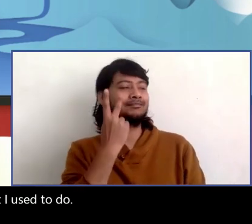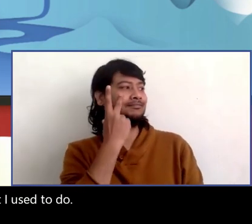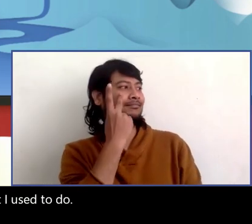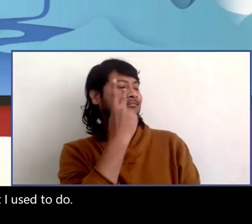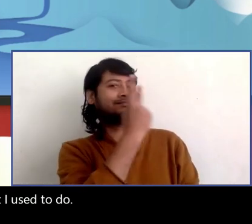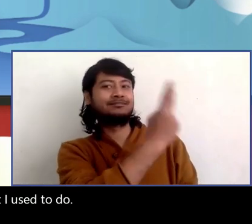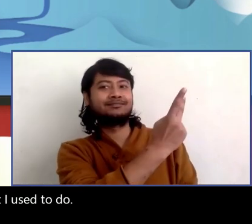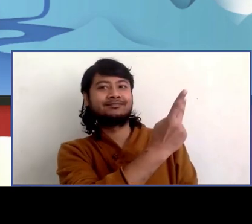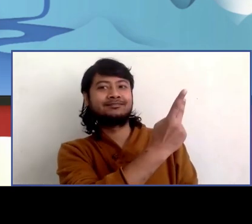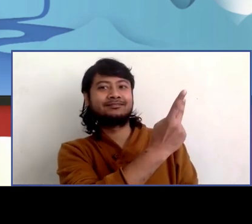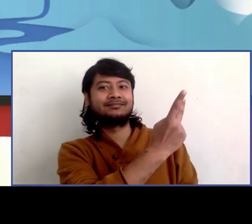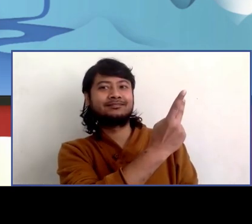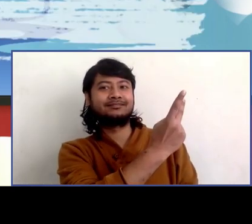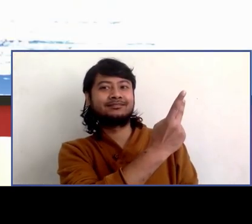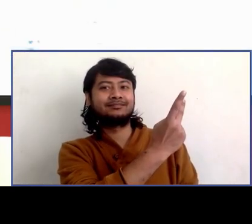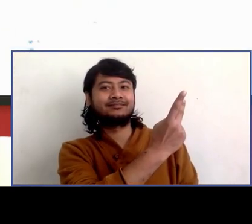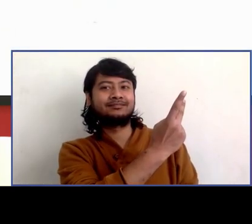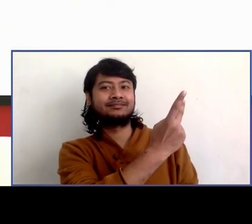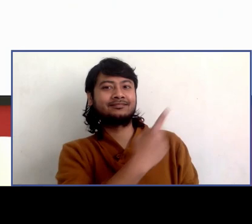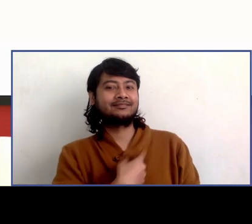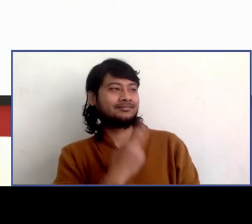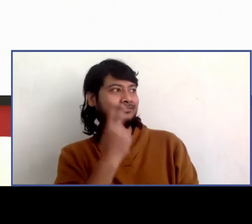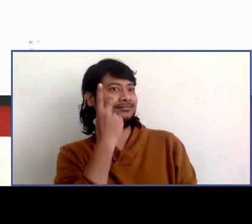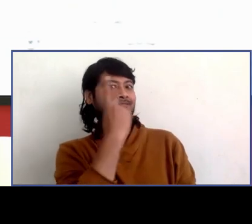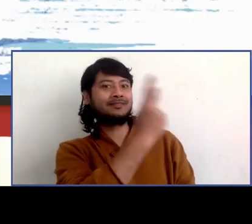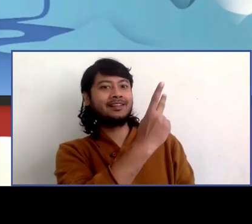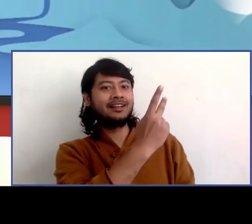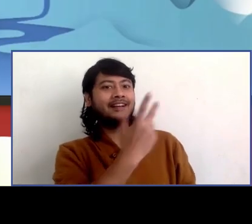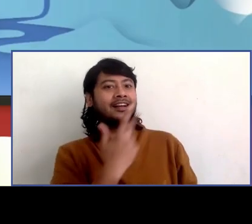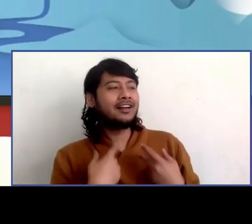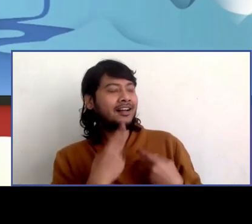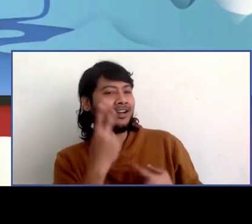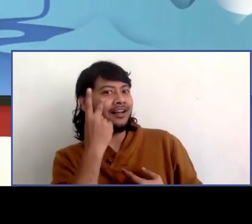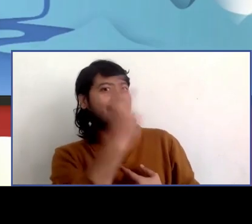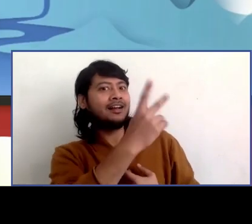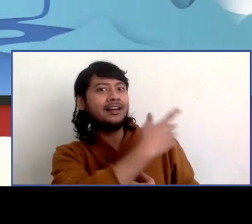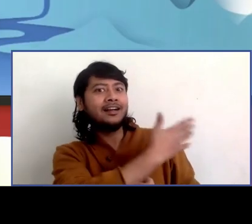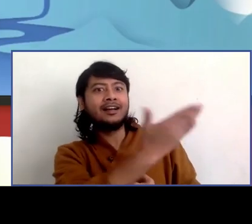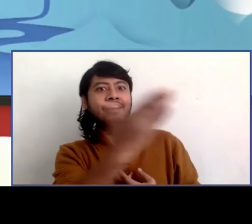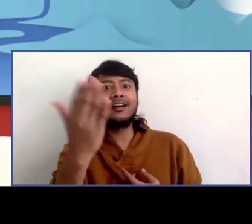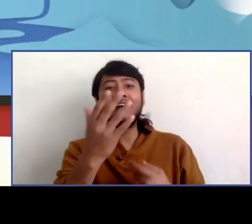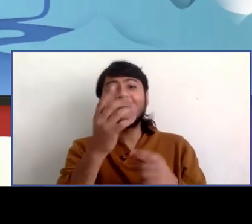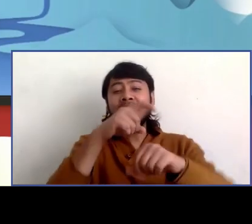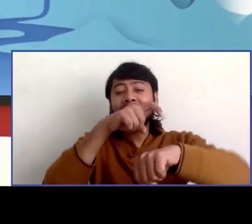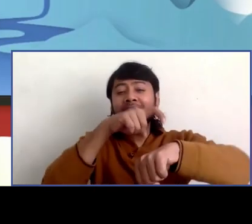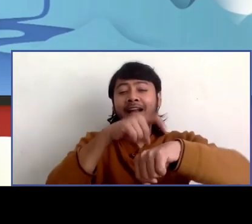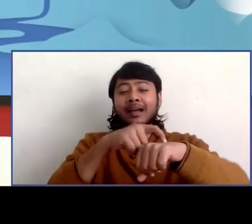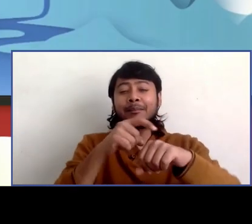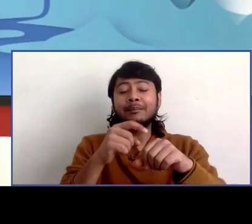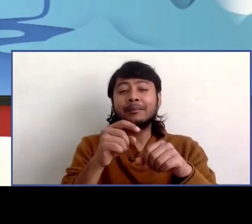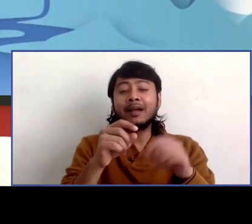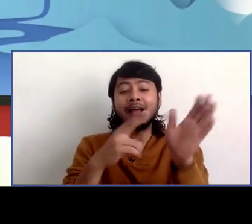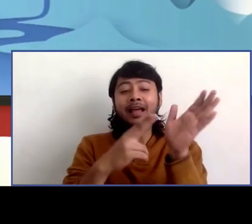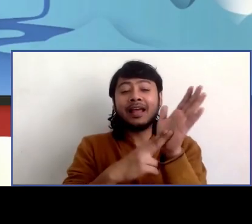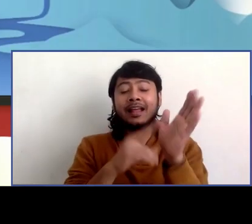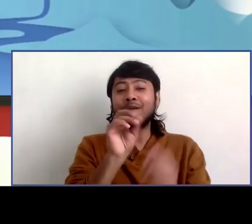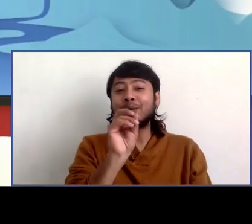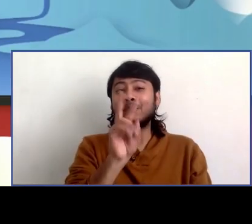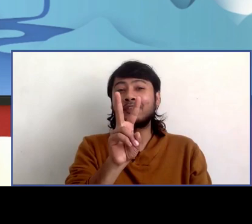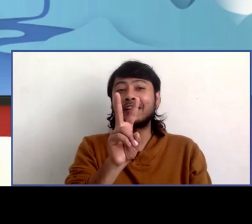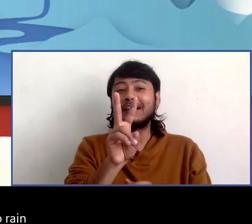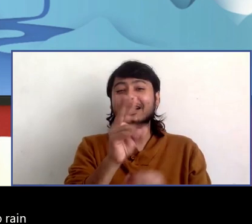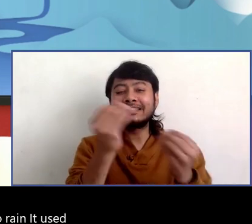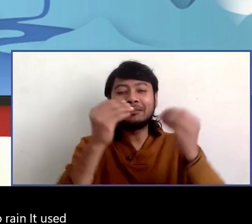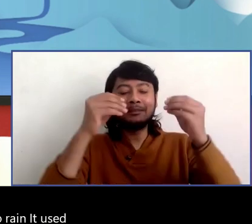out, and especially during November, it used to be that rainy season. It used to rain. It used to drizzle and